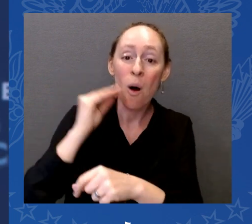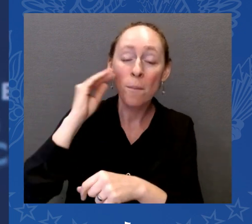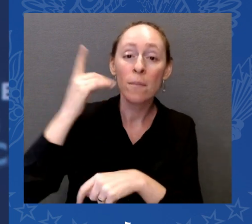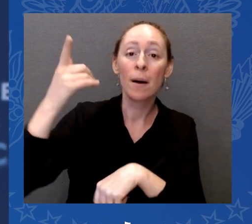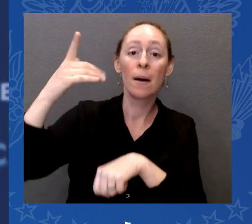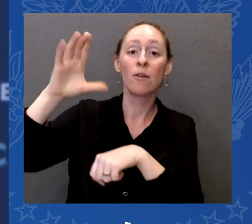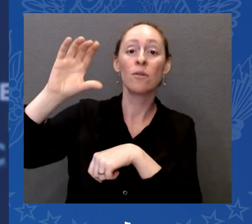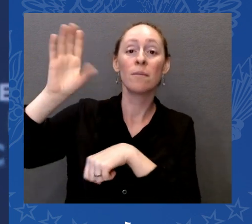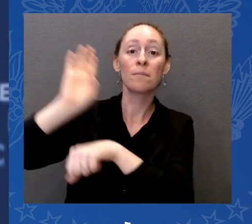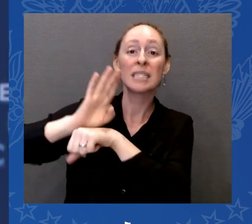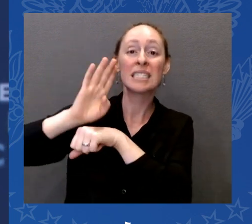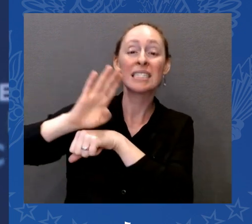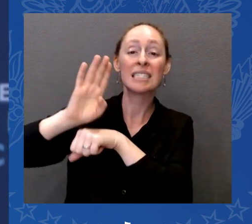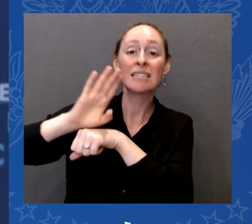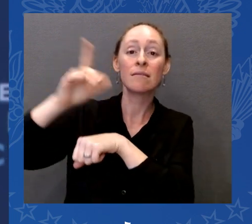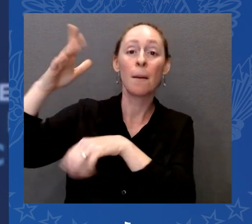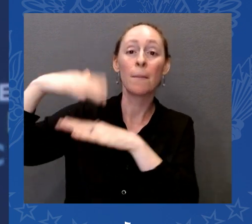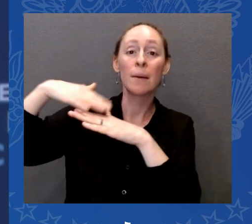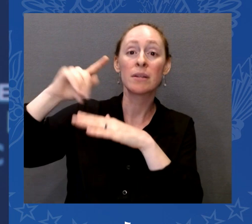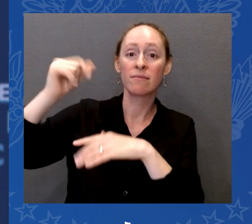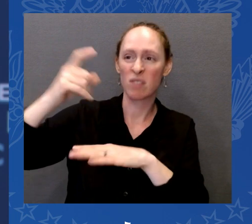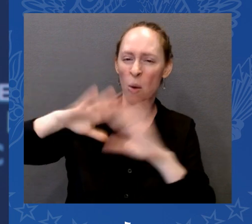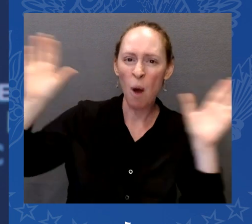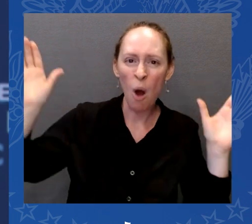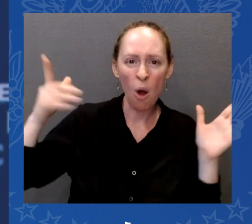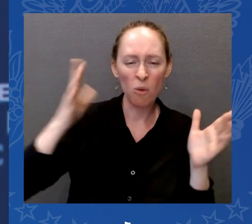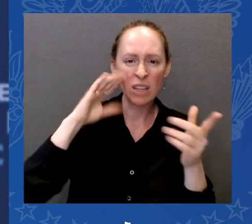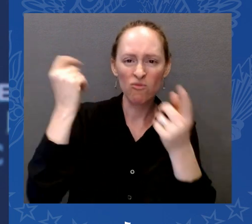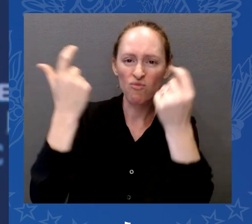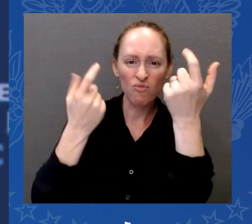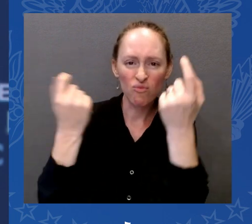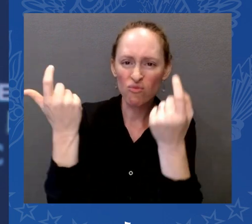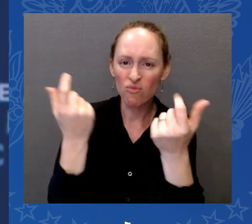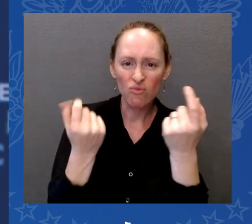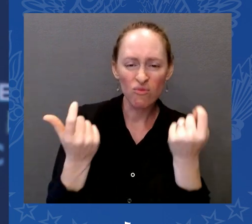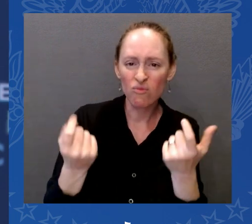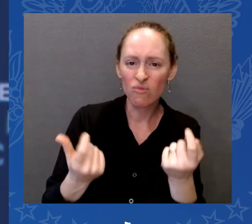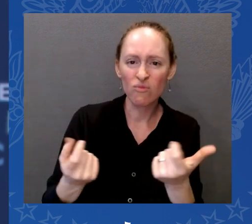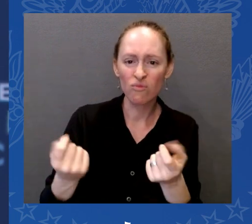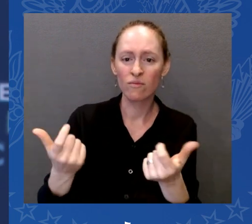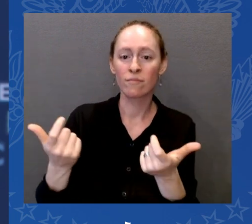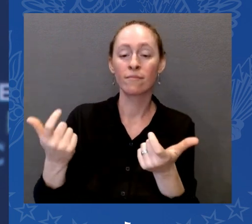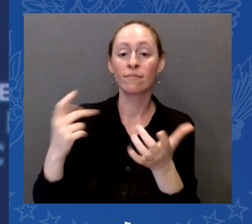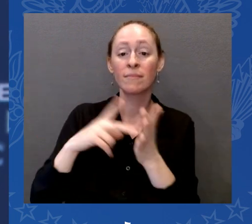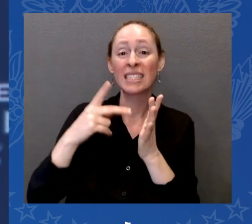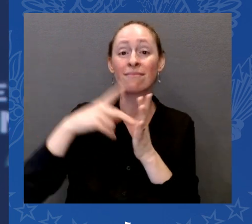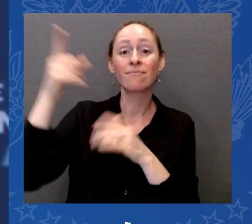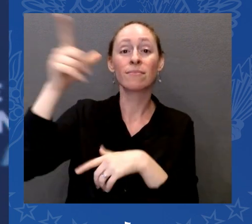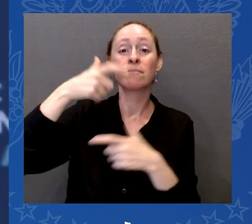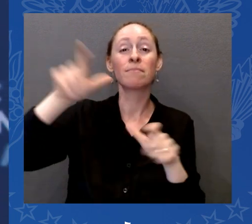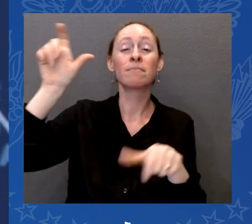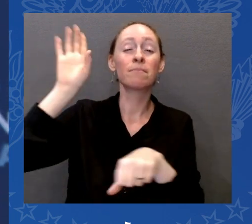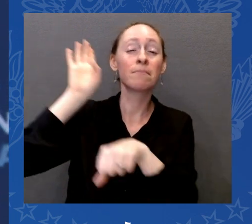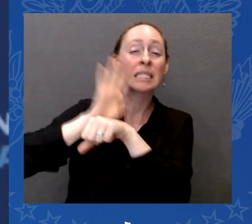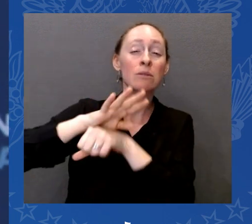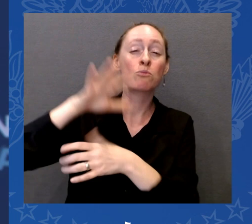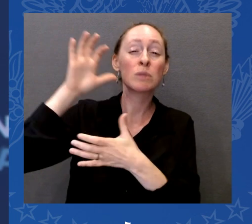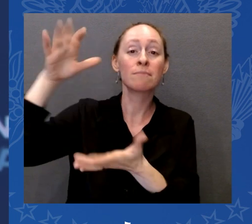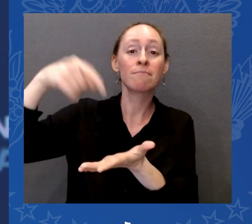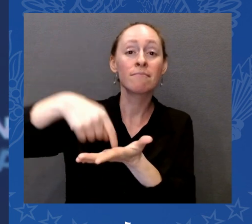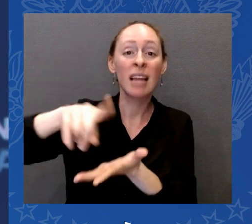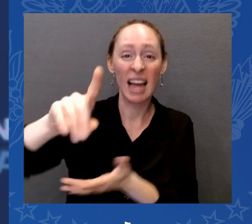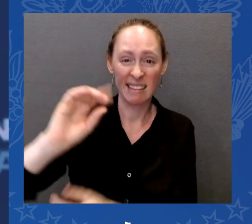big corporations are going to go back to paying zero again. That's the plan. I would argue it's reckless and irresponsible and will